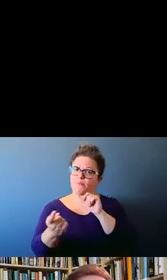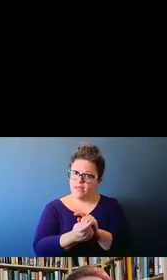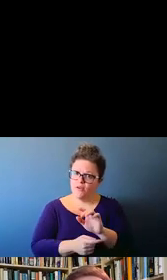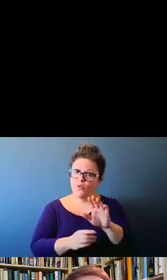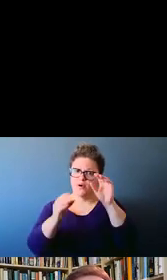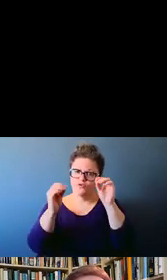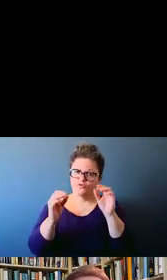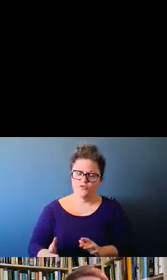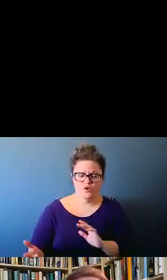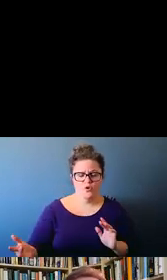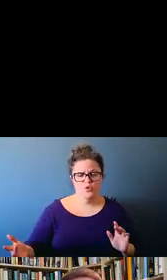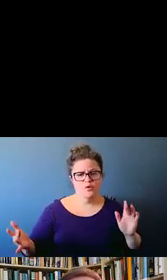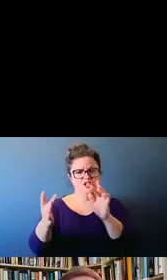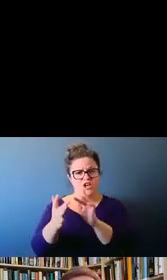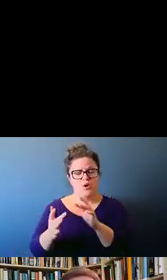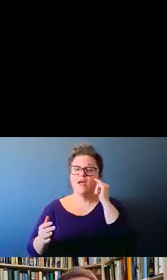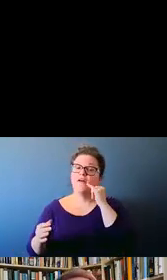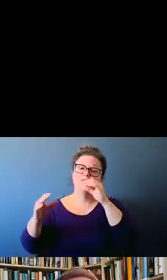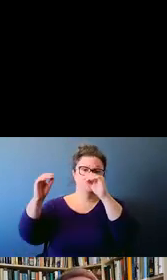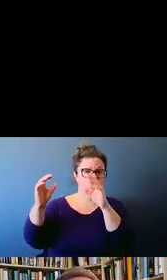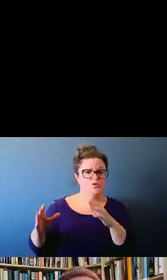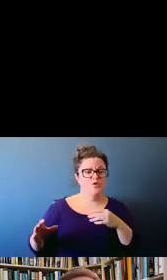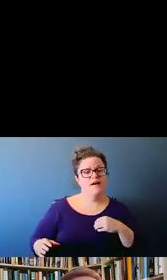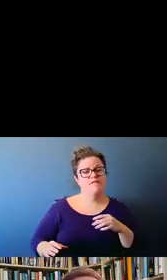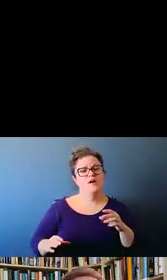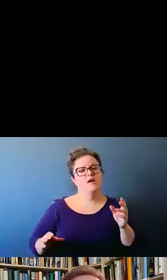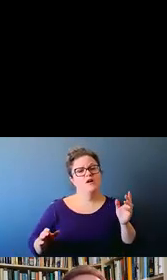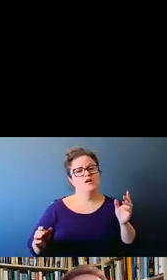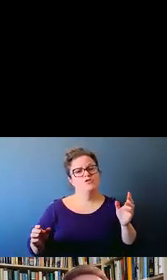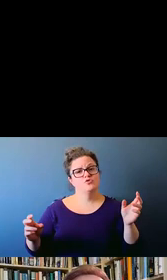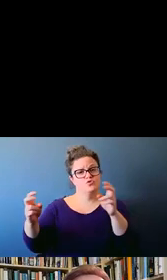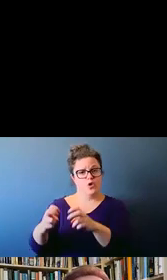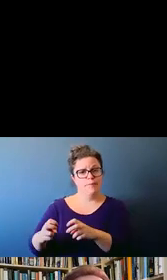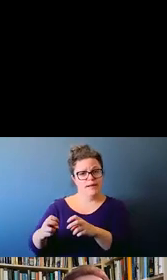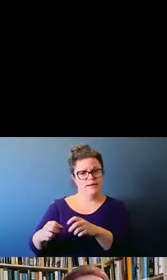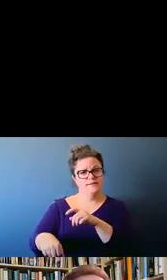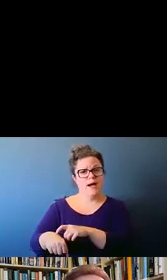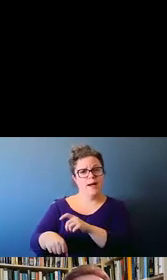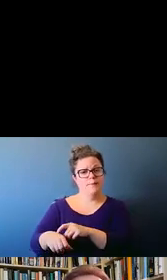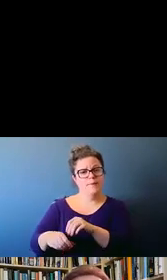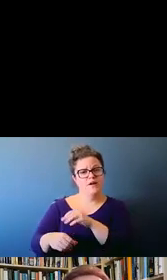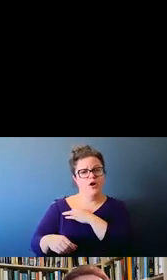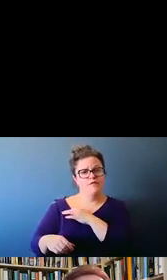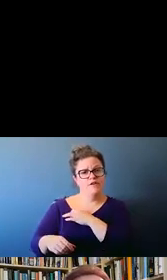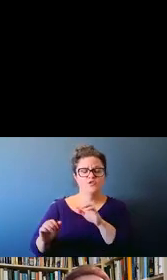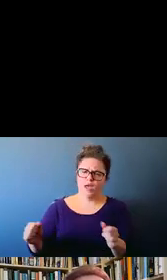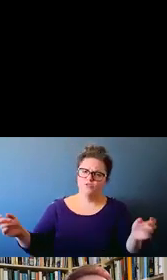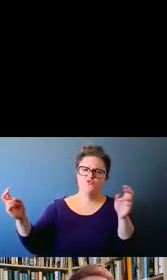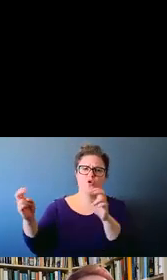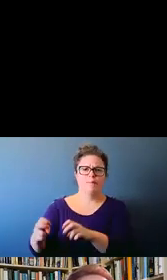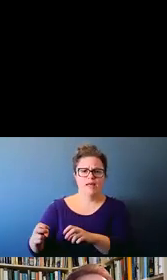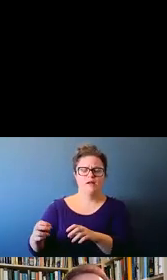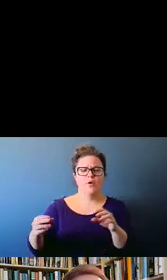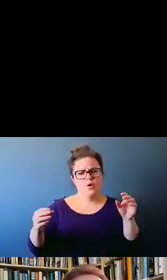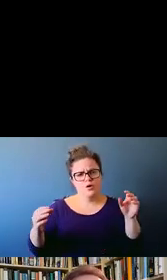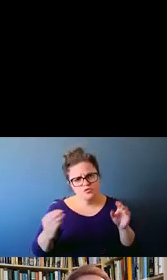out. If your instructors have a session, a drop-in session, introduce yourself. Or if you're a little shy about doing that, send them an email to just say